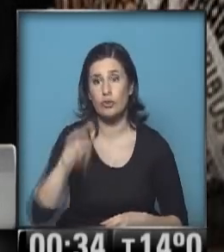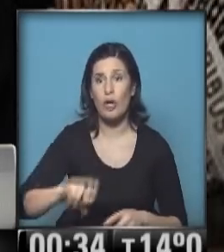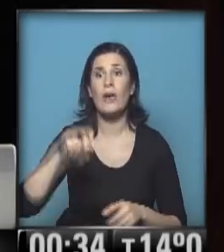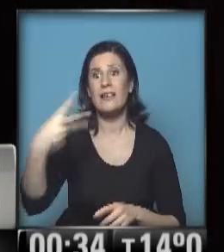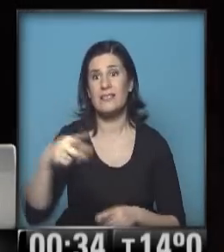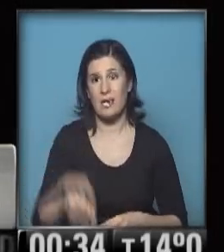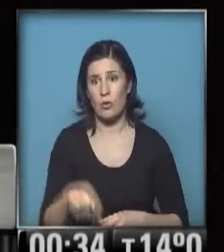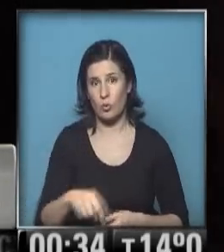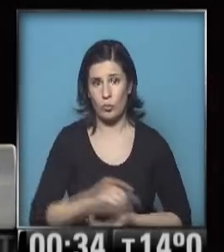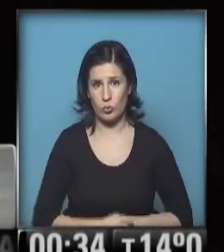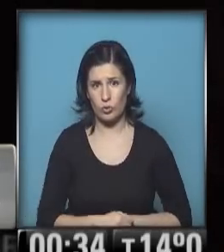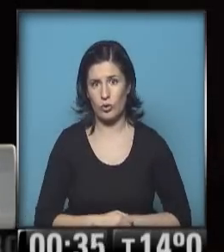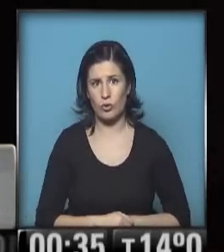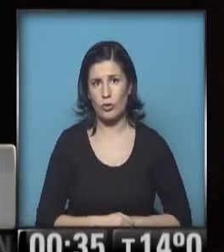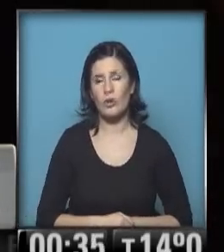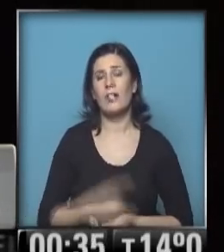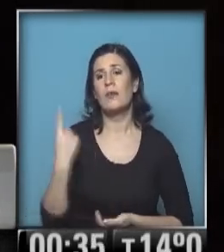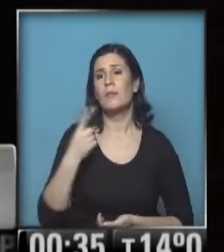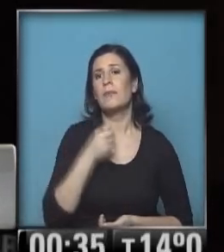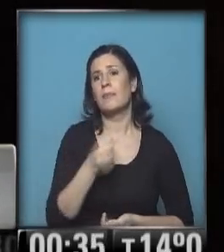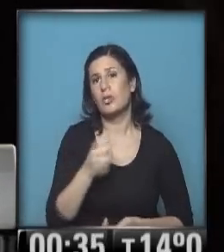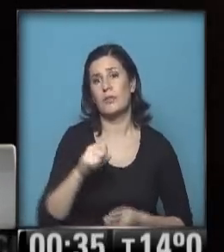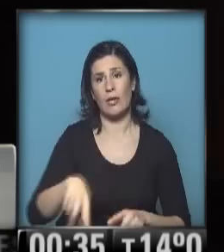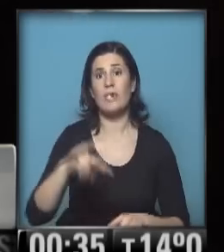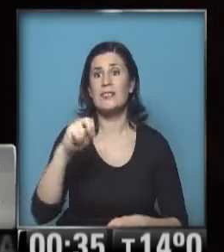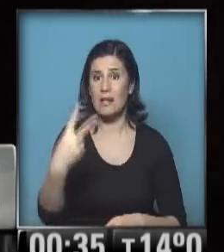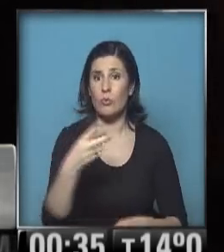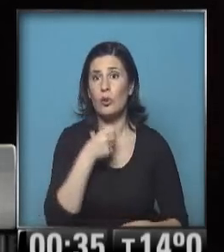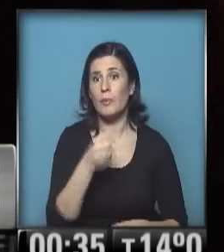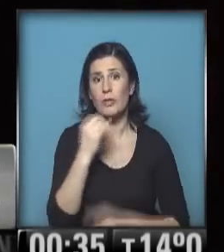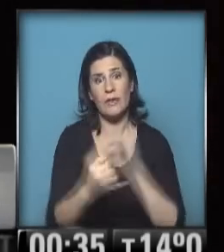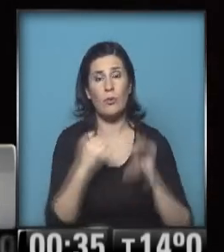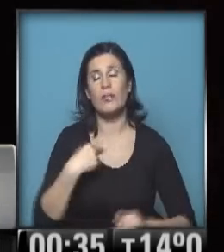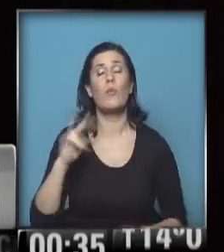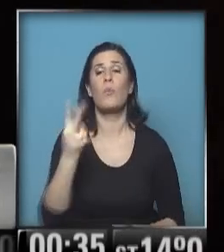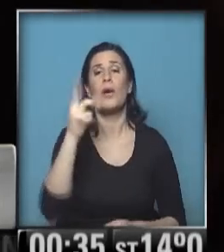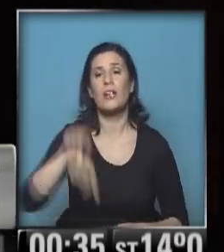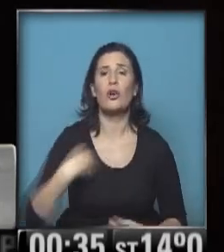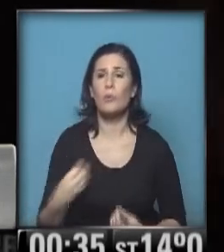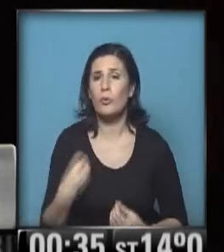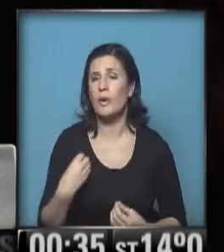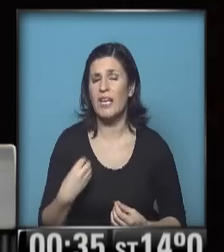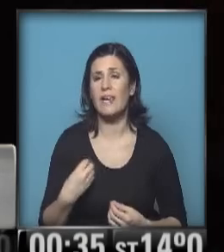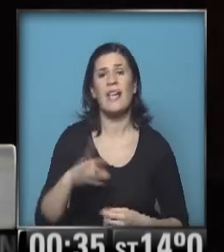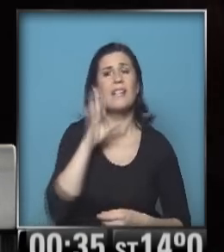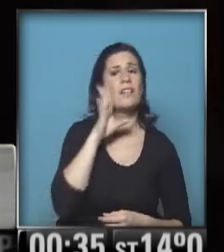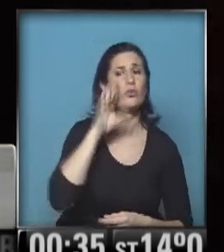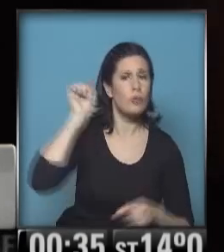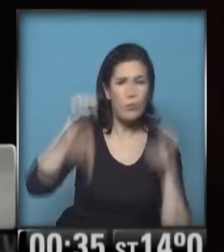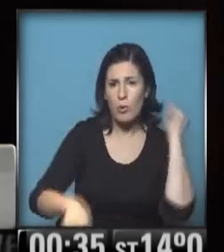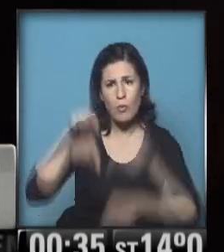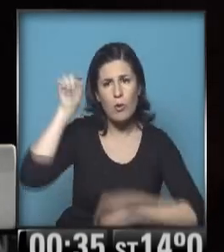ejecución por un yihadista encapuchado, Sotloff explicó que su muerte era consecuencia de los ataques de Estados Unidos a